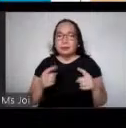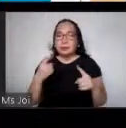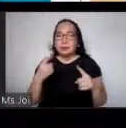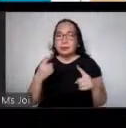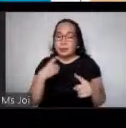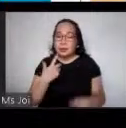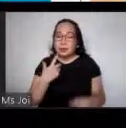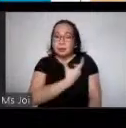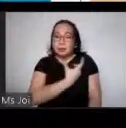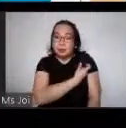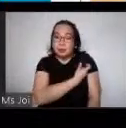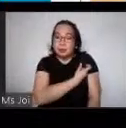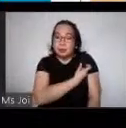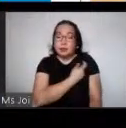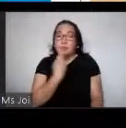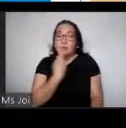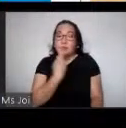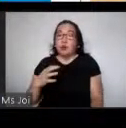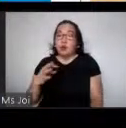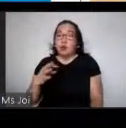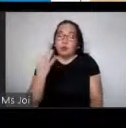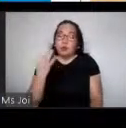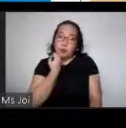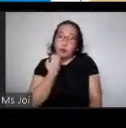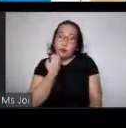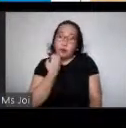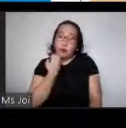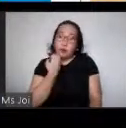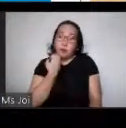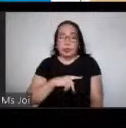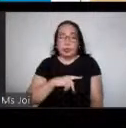prevent against COVID-19.